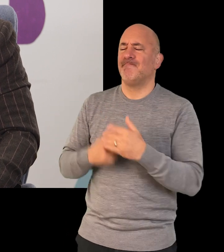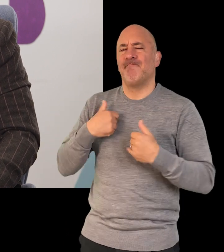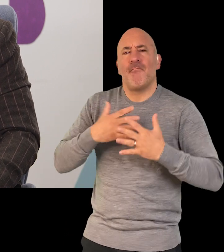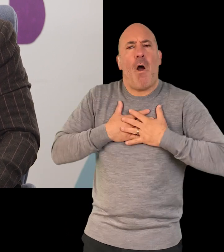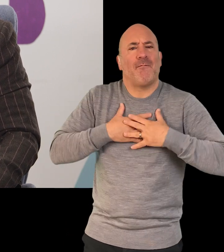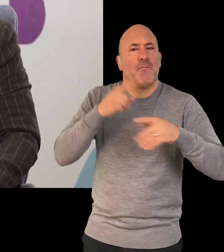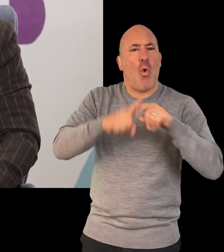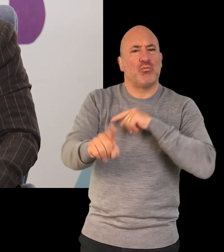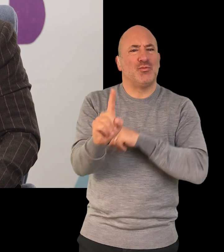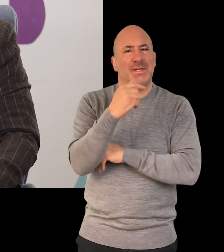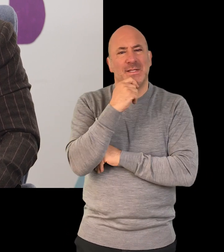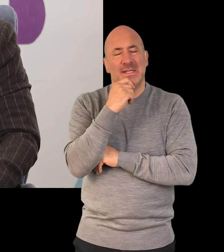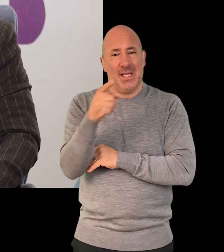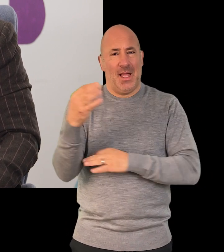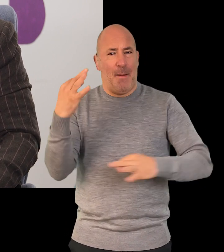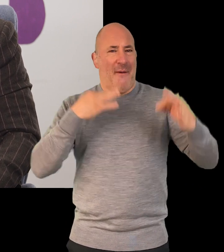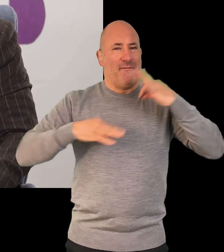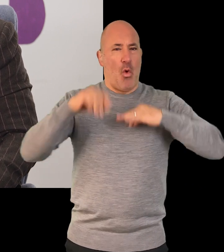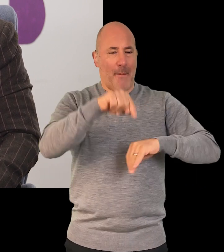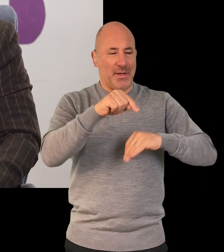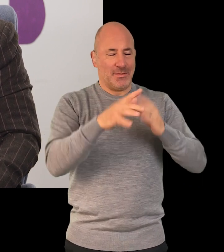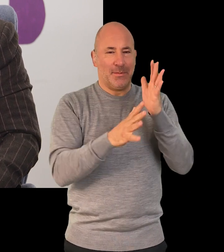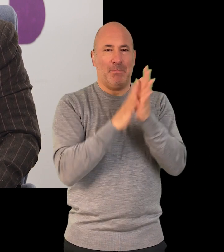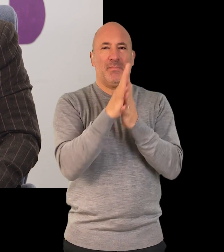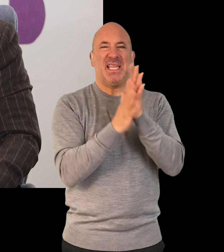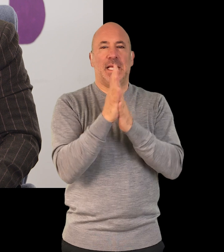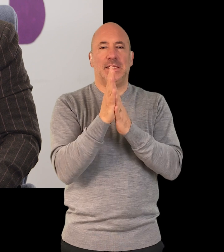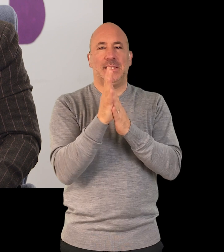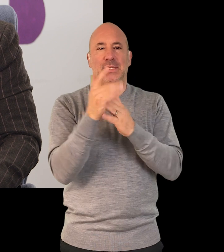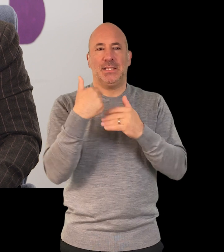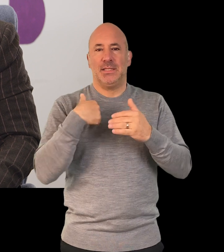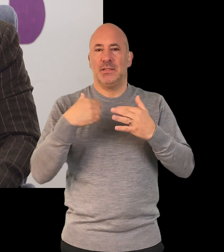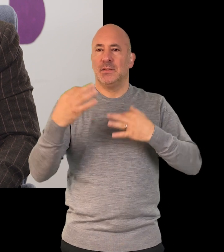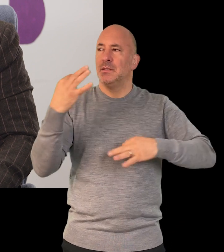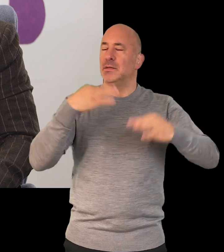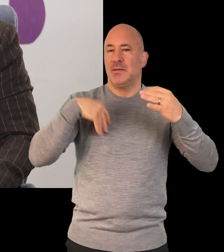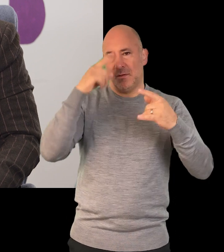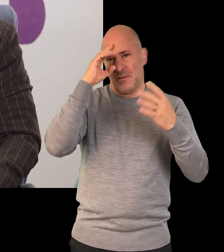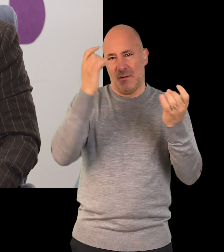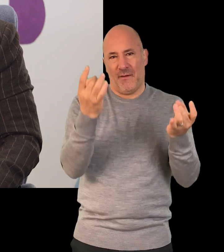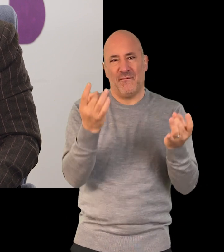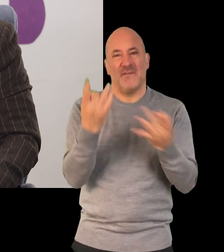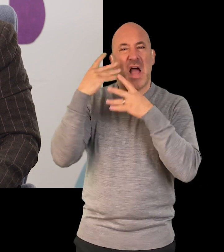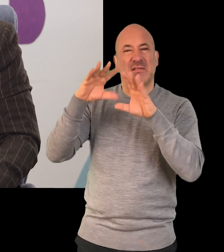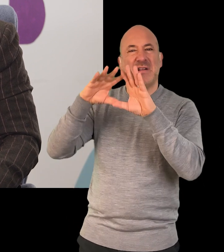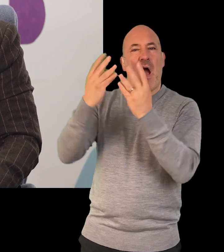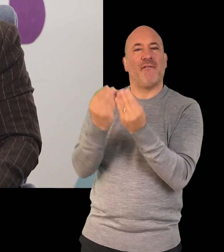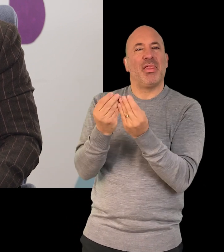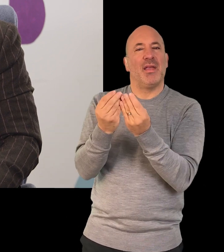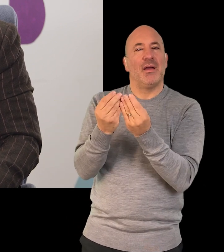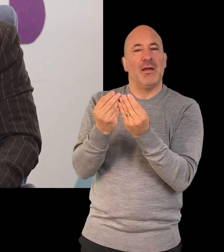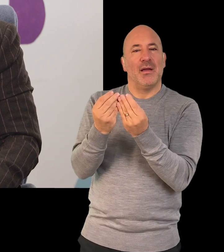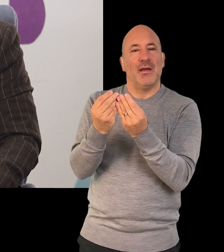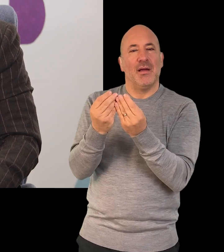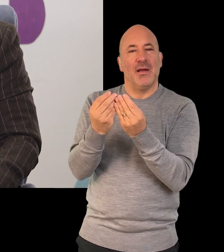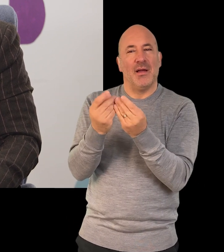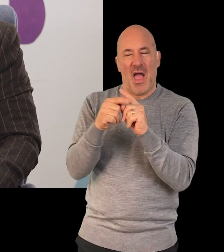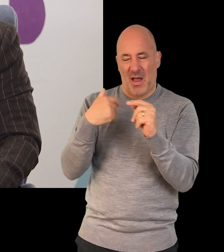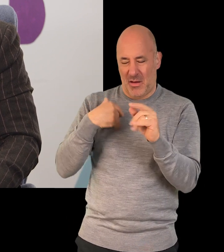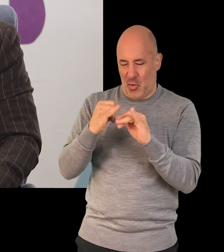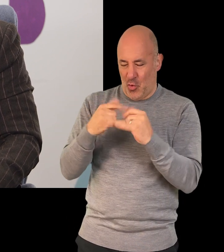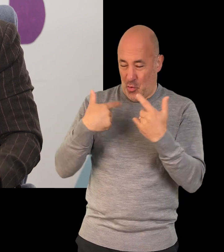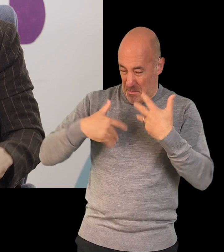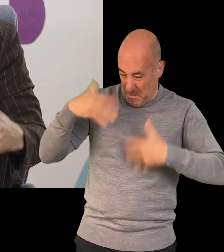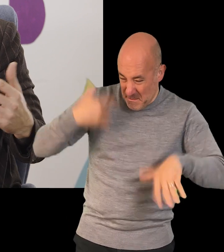to perform, to forget, you know, and it is a very cliche answer, but like to